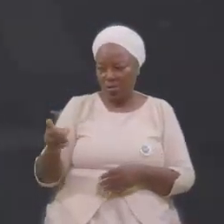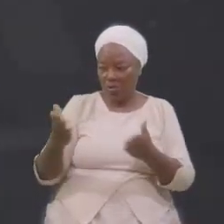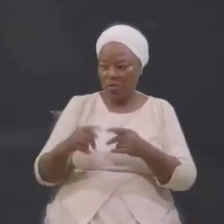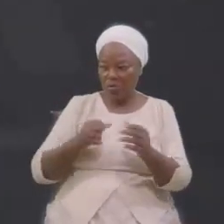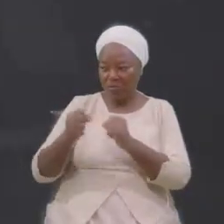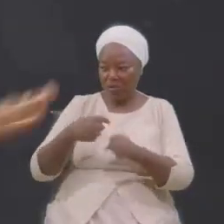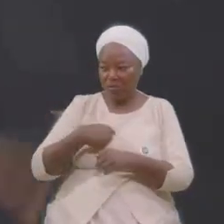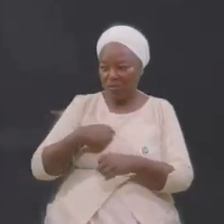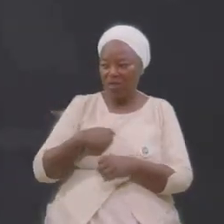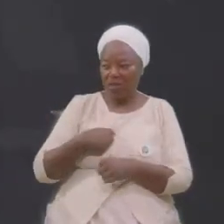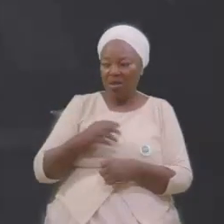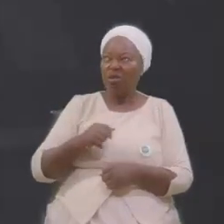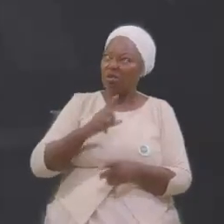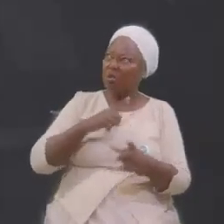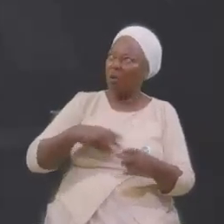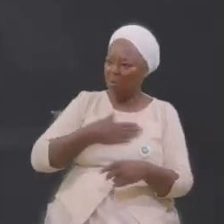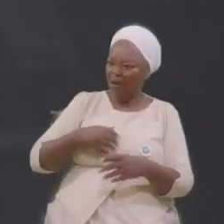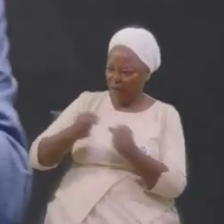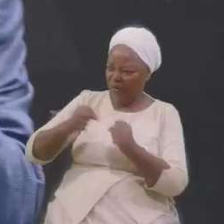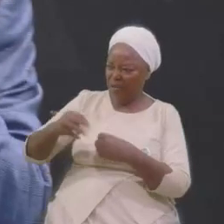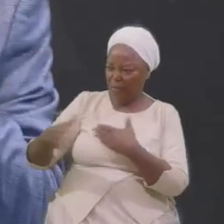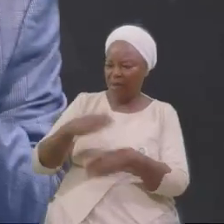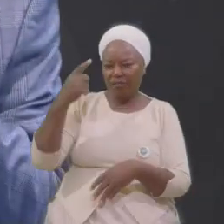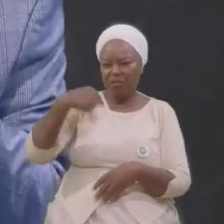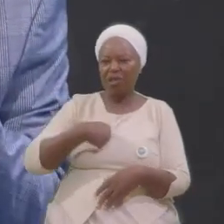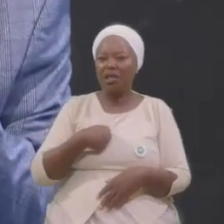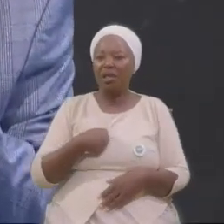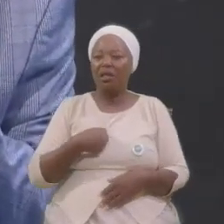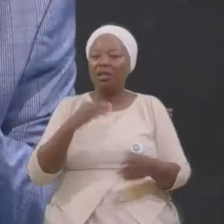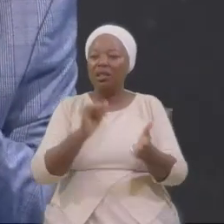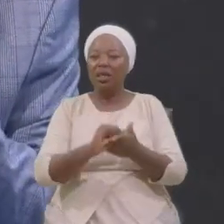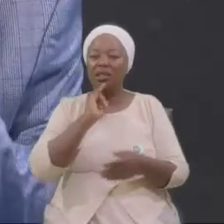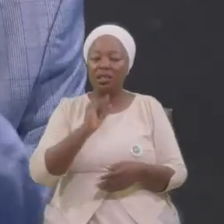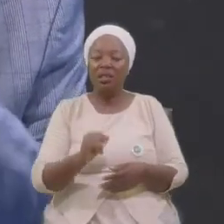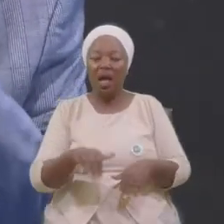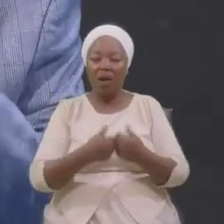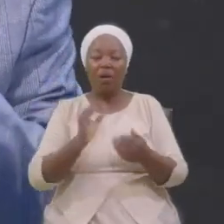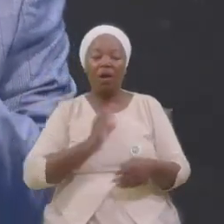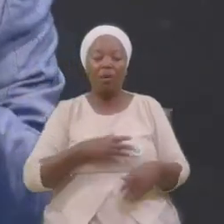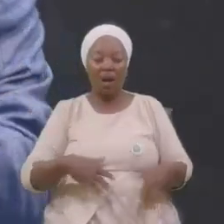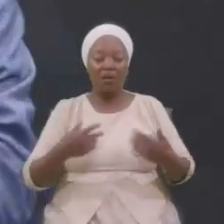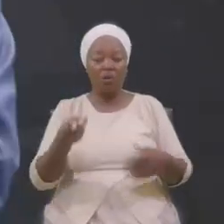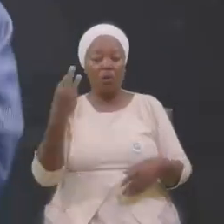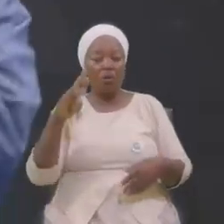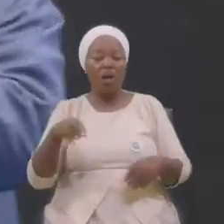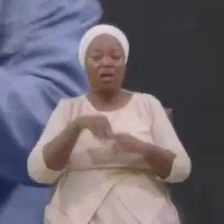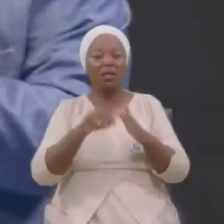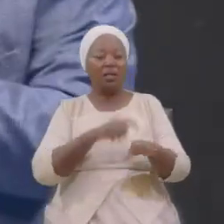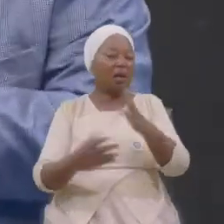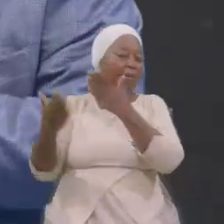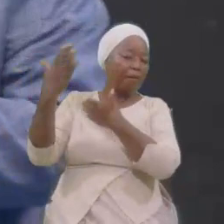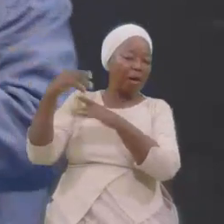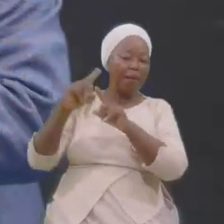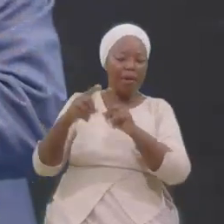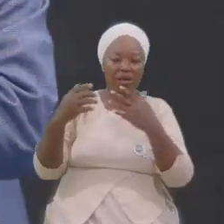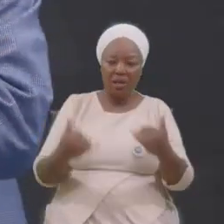Lord, knock him. That's what our lives were in the past. But now, because of